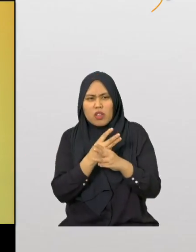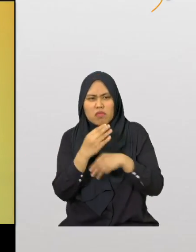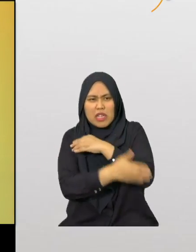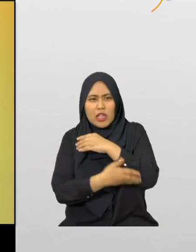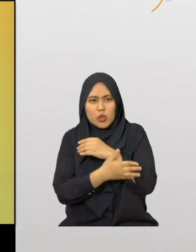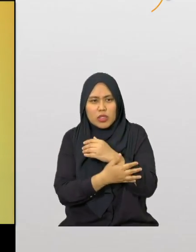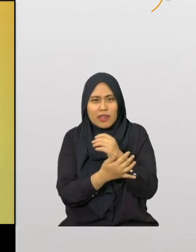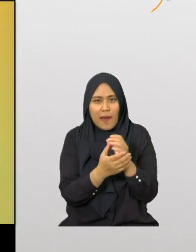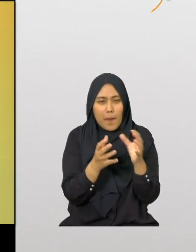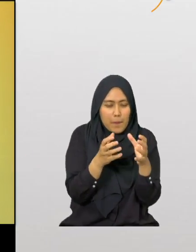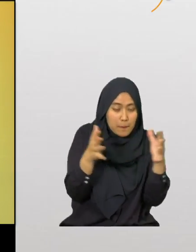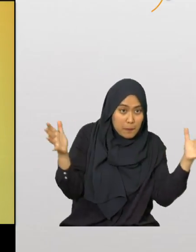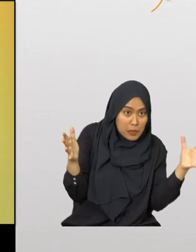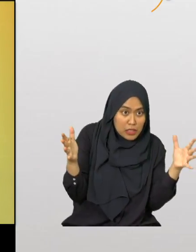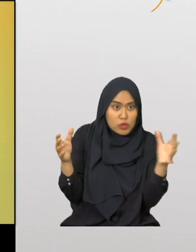and small can work together?